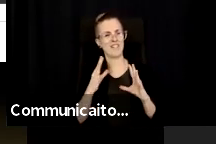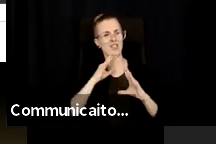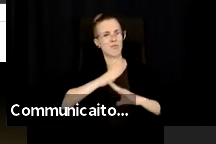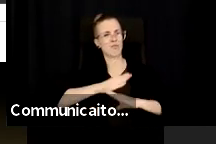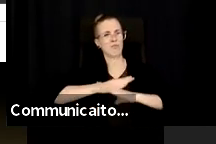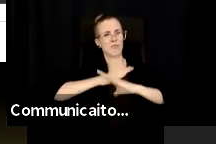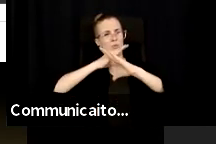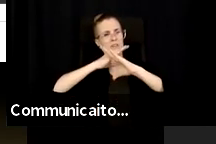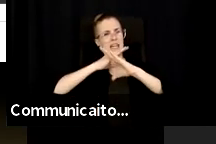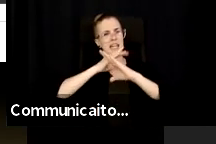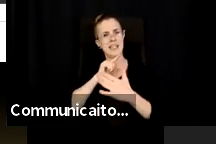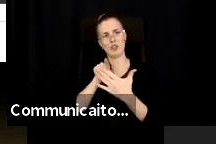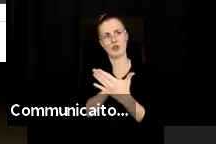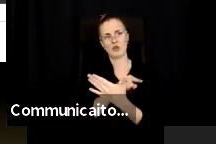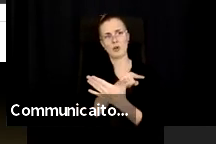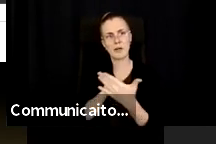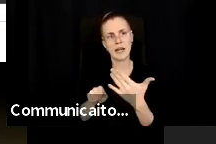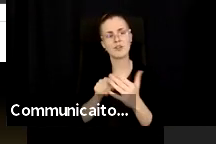of disability.